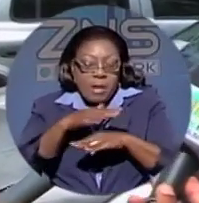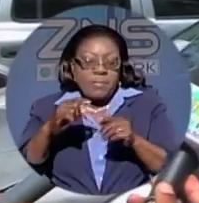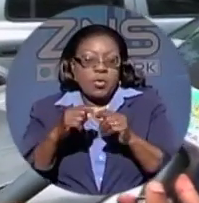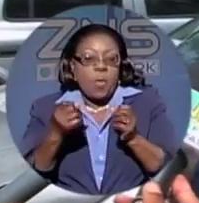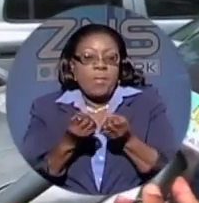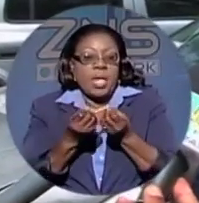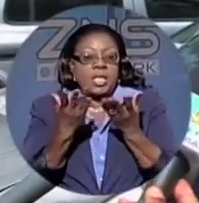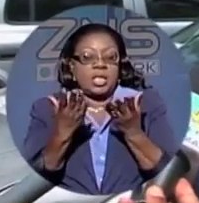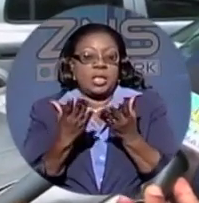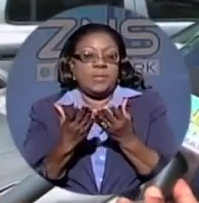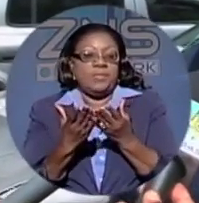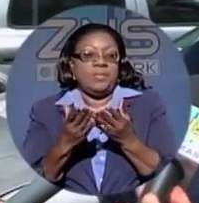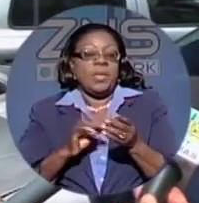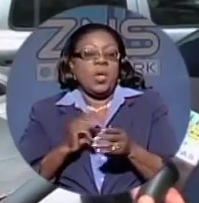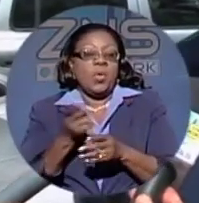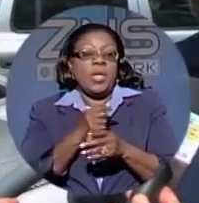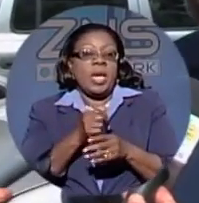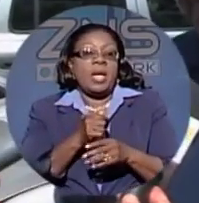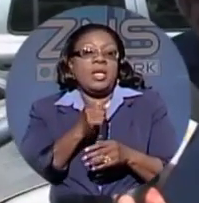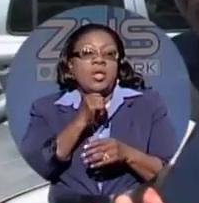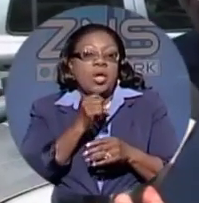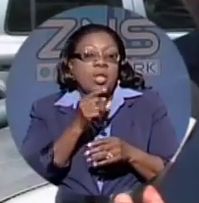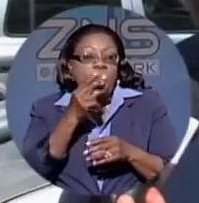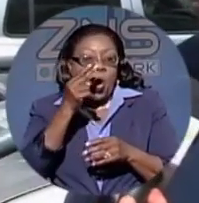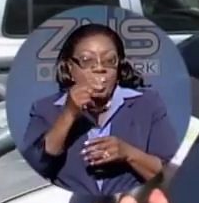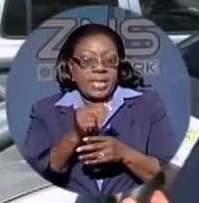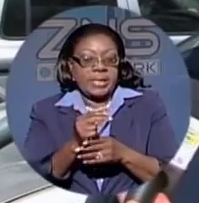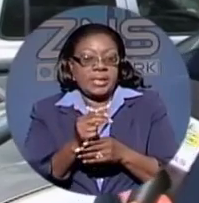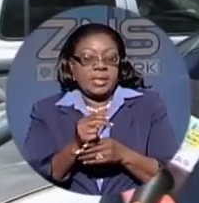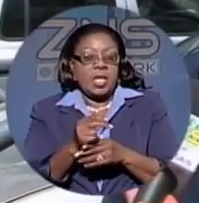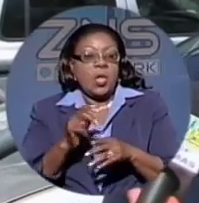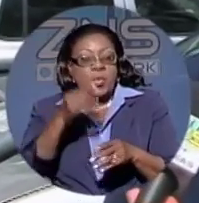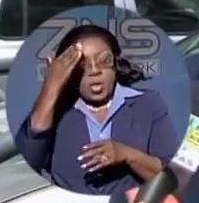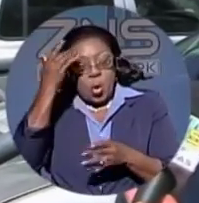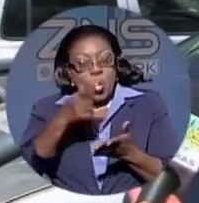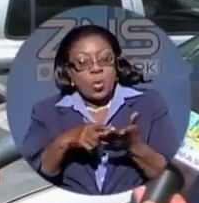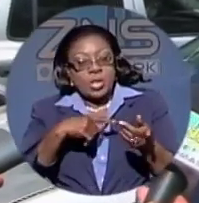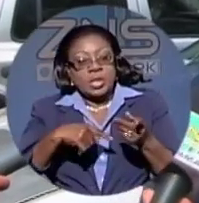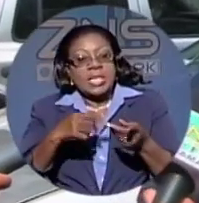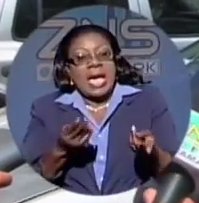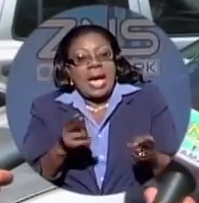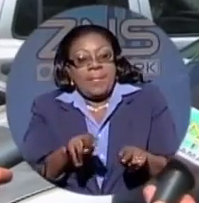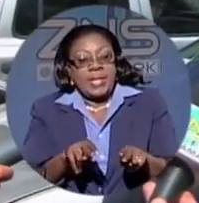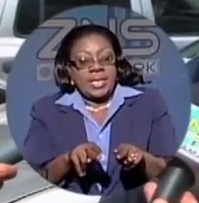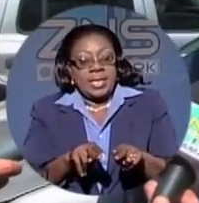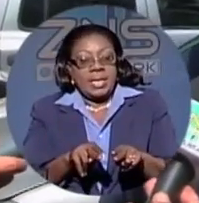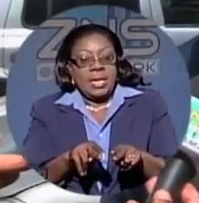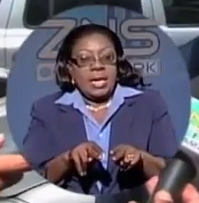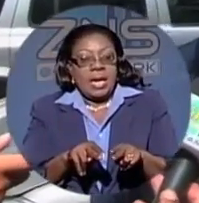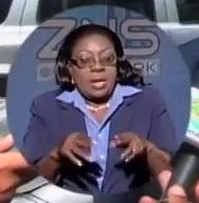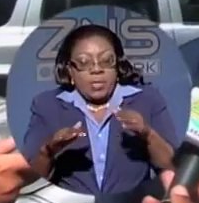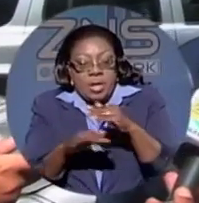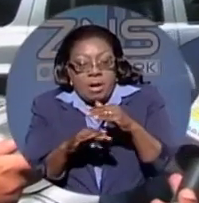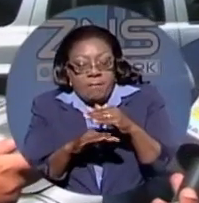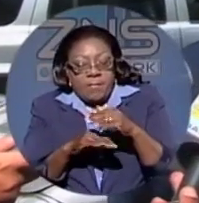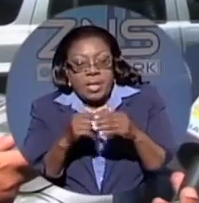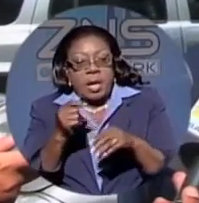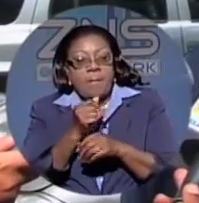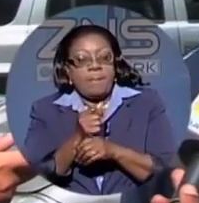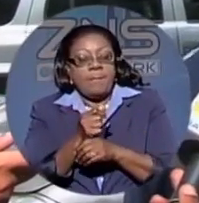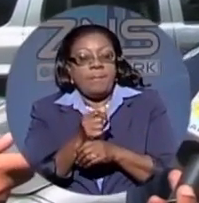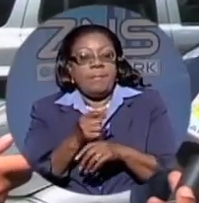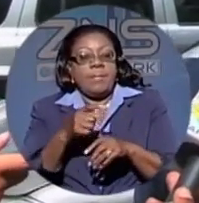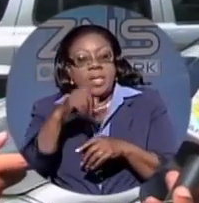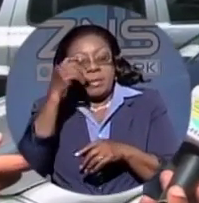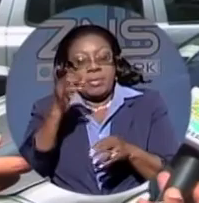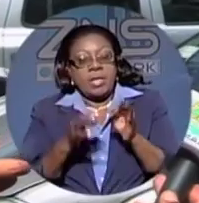an intellectually dishonest society because we know what's going on for the most part, but we sweep it under the carpet, particularly if they come